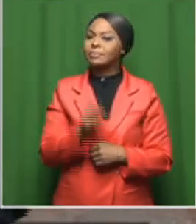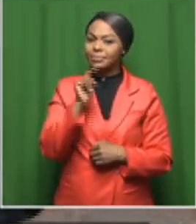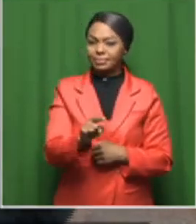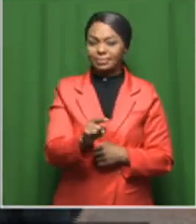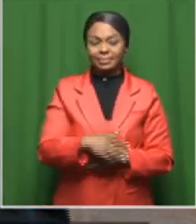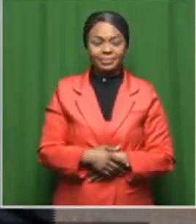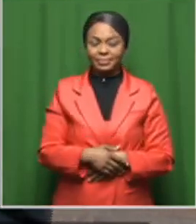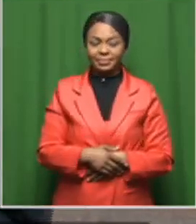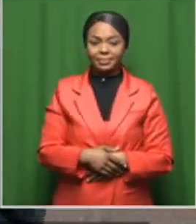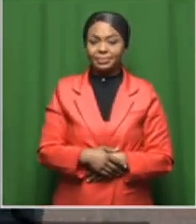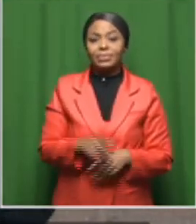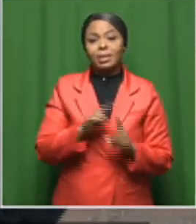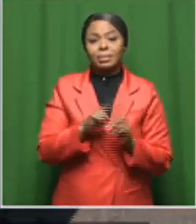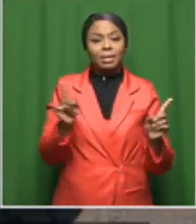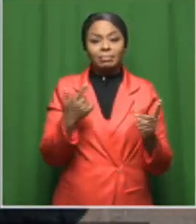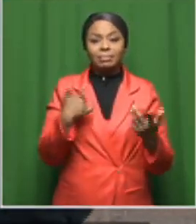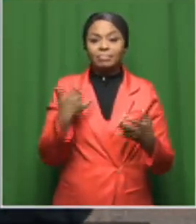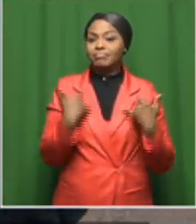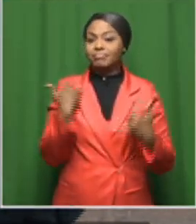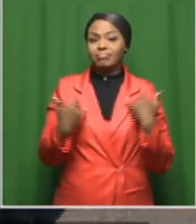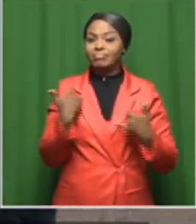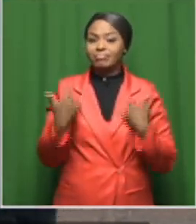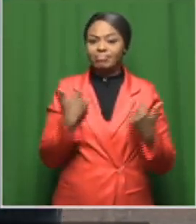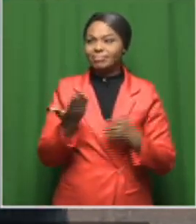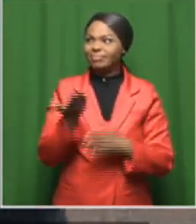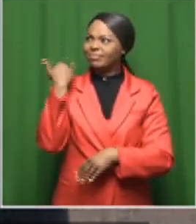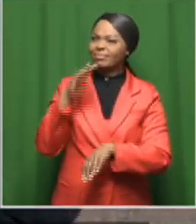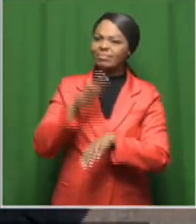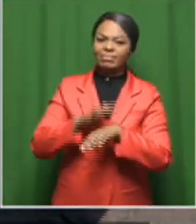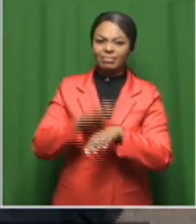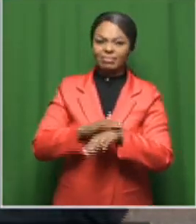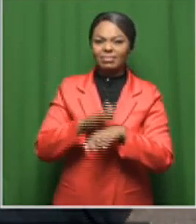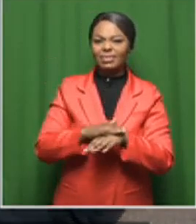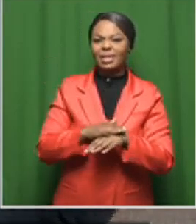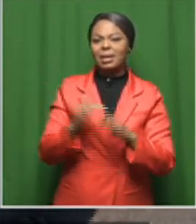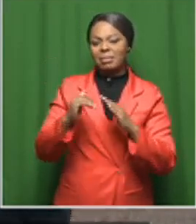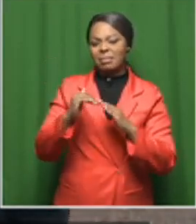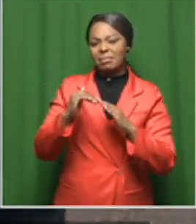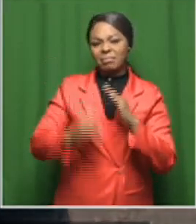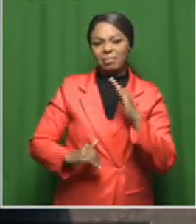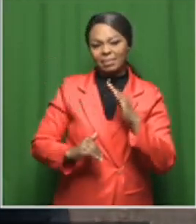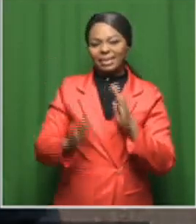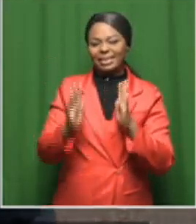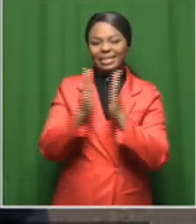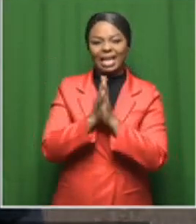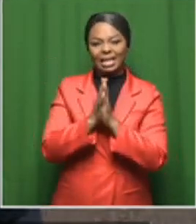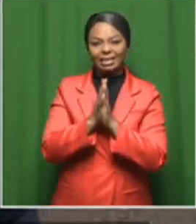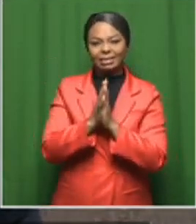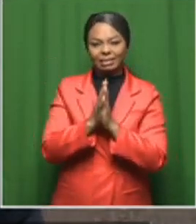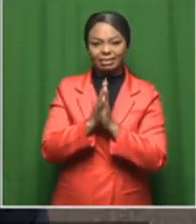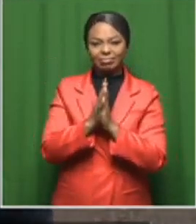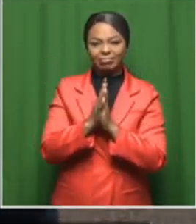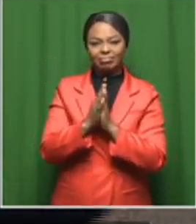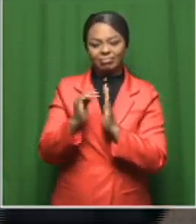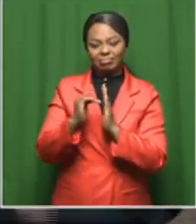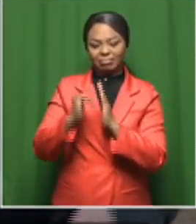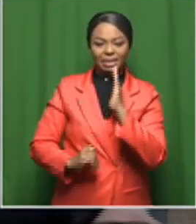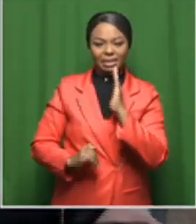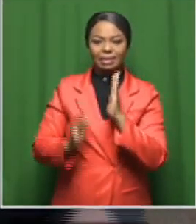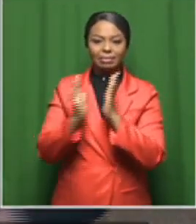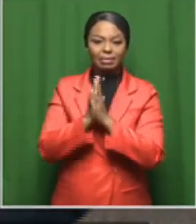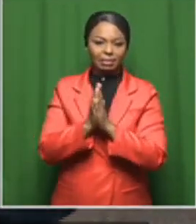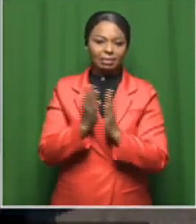reason, I think the last time we were here, it was close to minus 10. So at least we're not in the minuses. It's freezing, but it's not